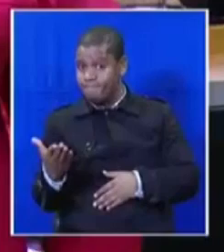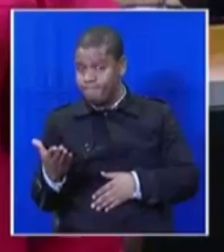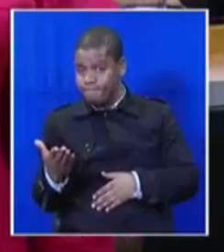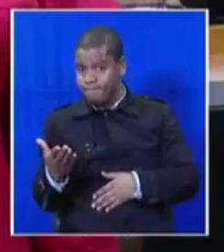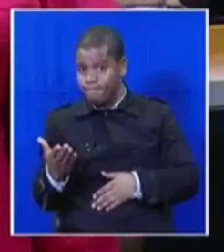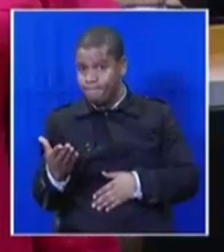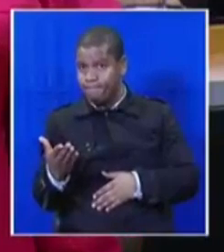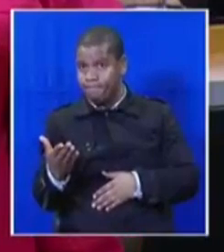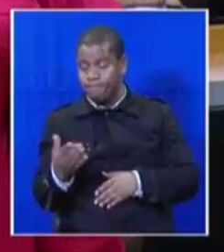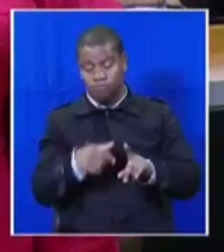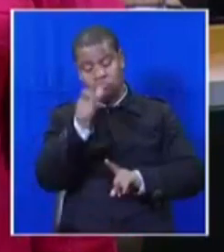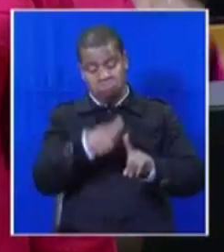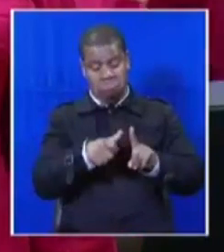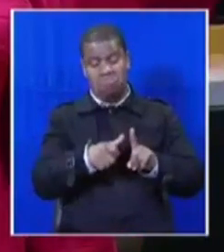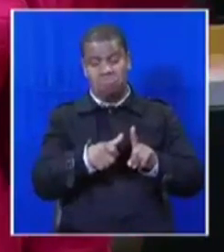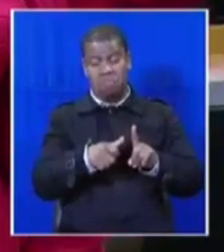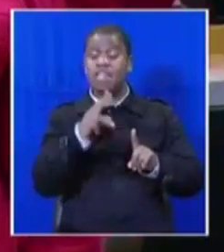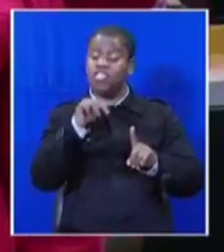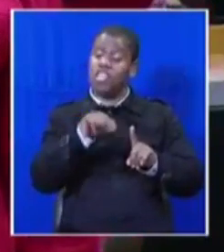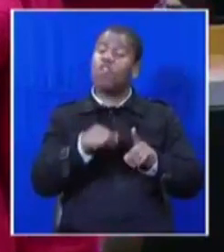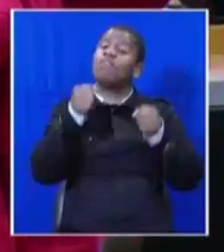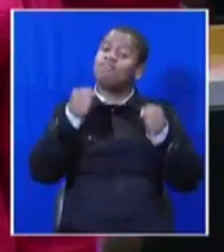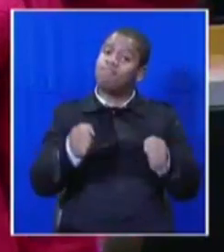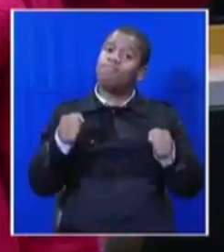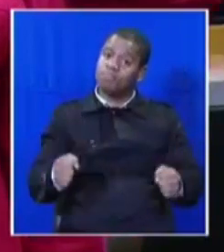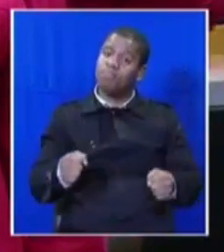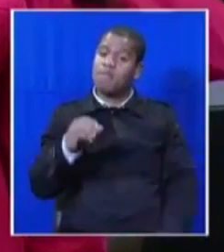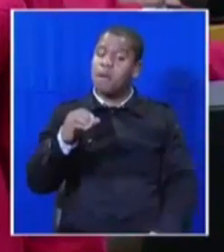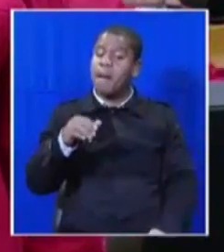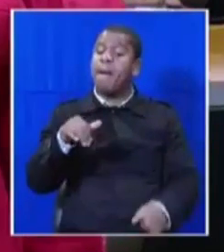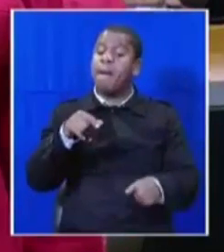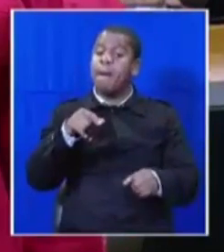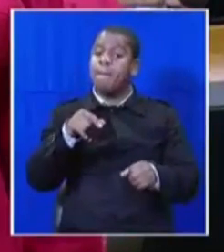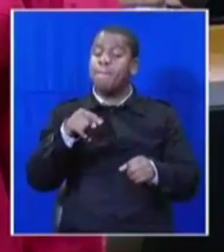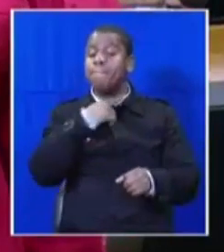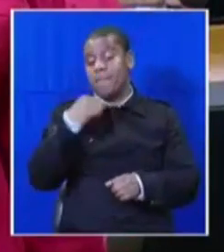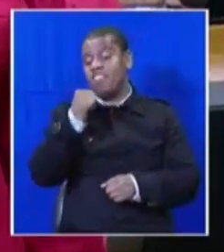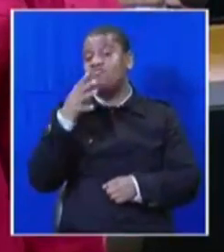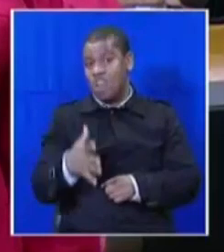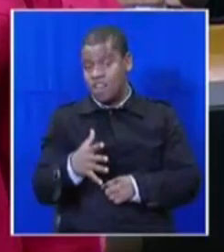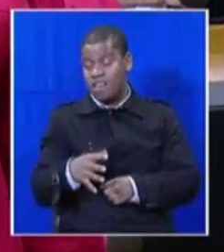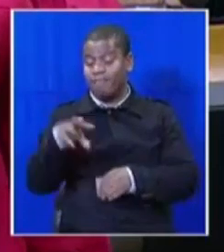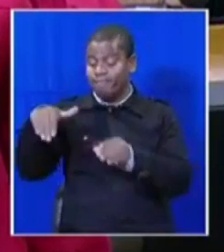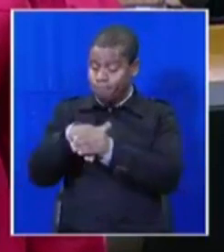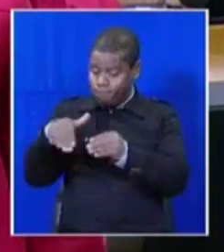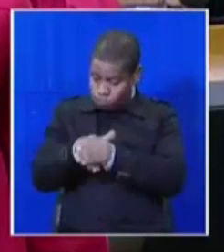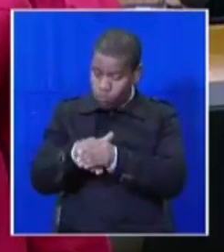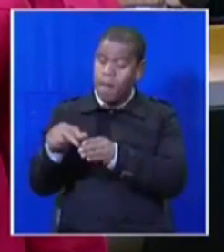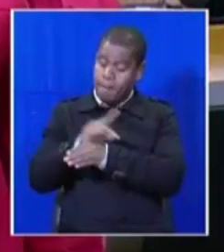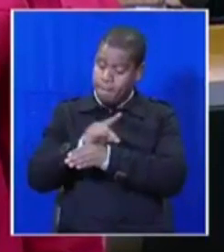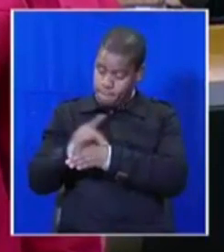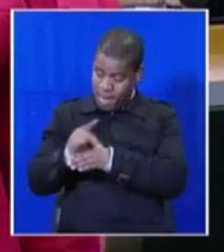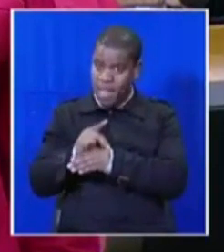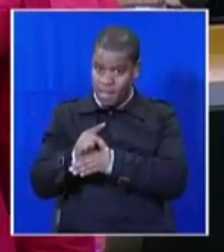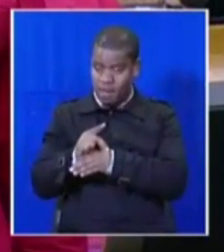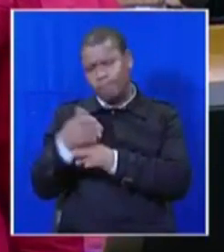Cyril is a murderer, and Cyril participated in the conspiracy to murder workers. A